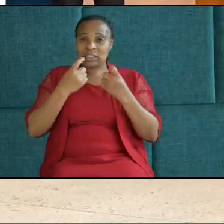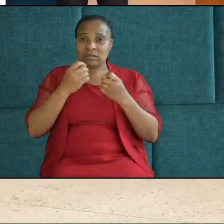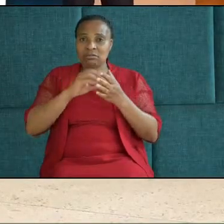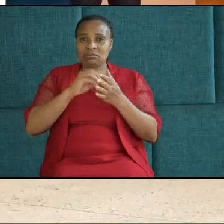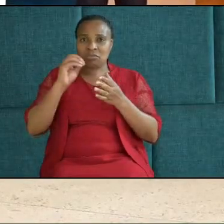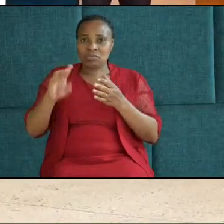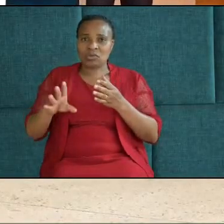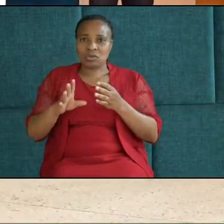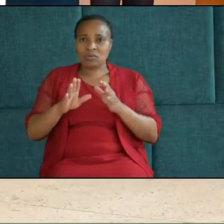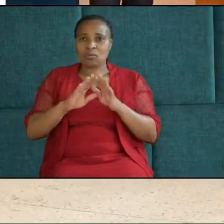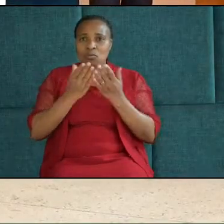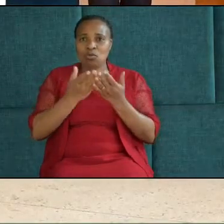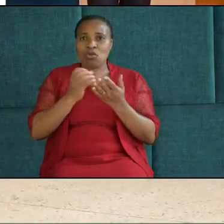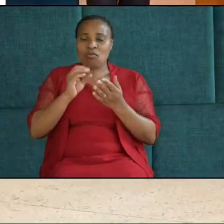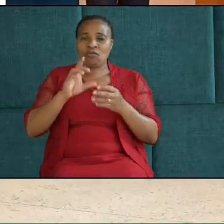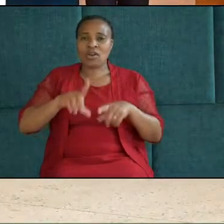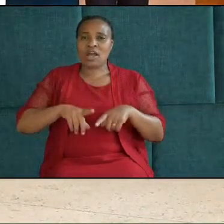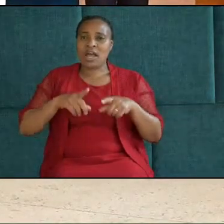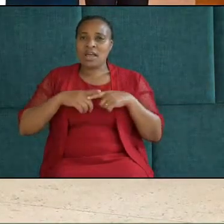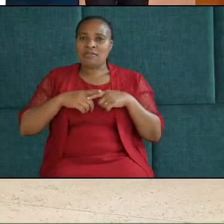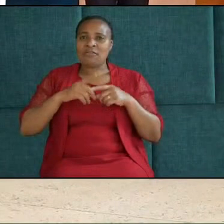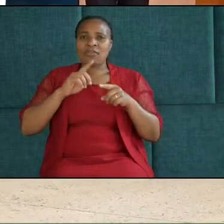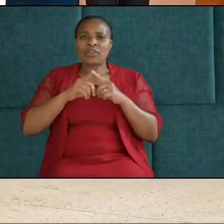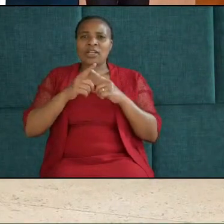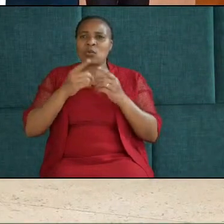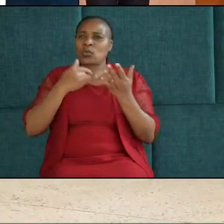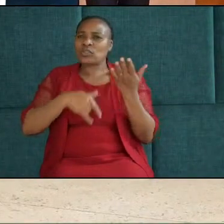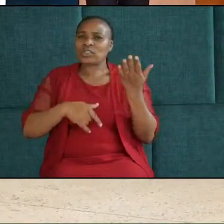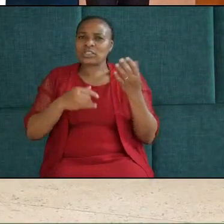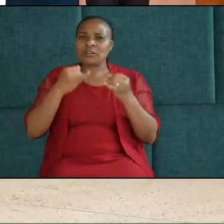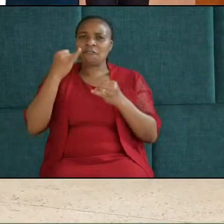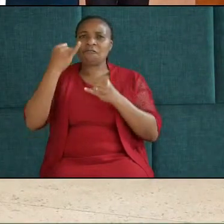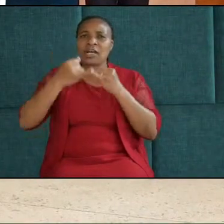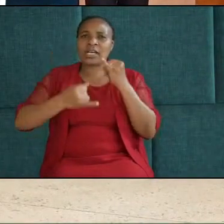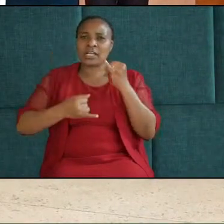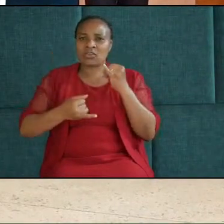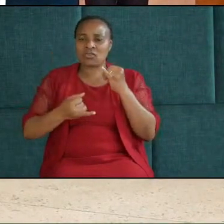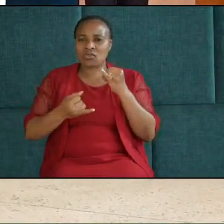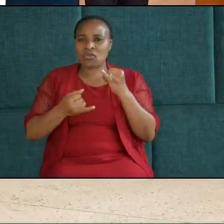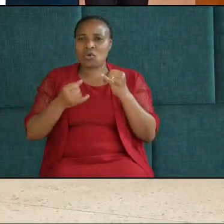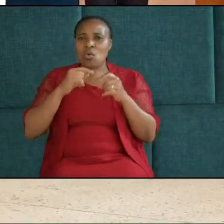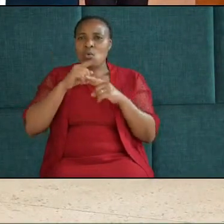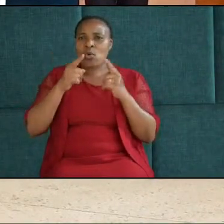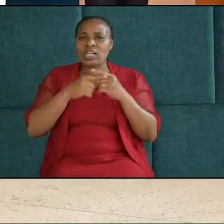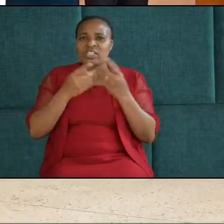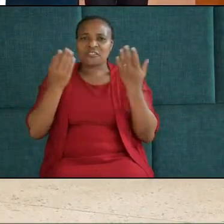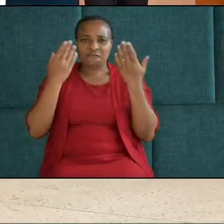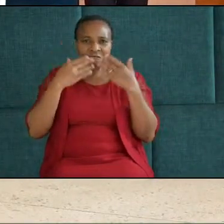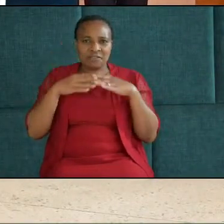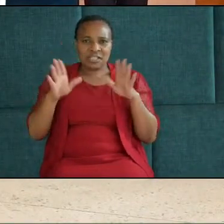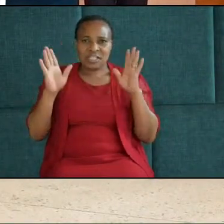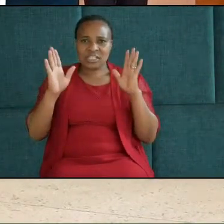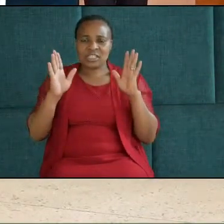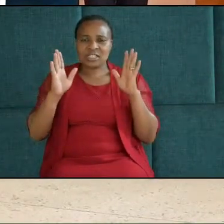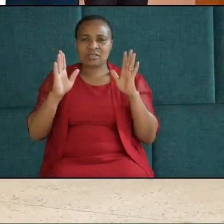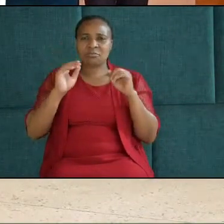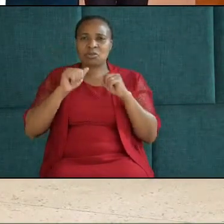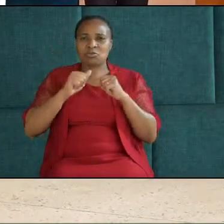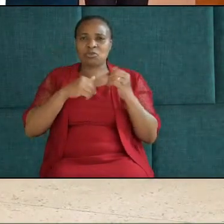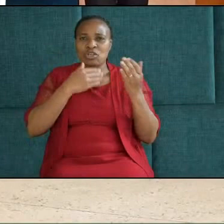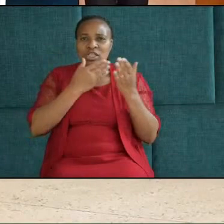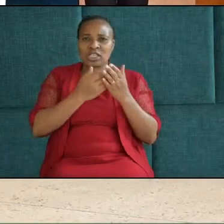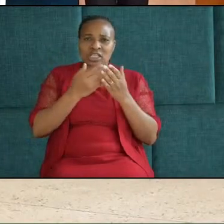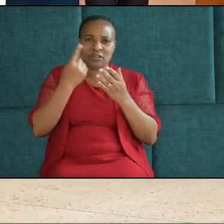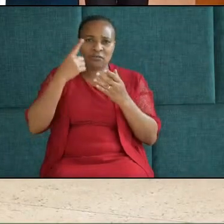Aha! And finally, when he is done, he will reach the records of those of